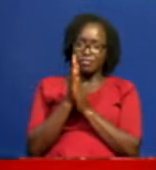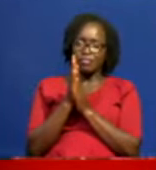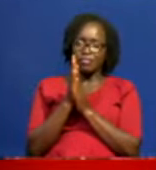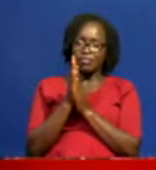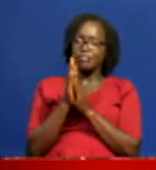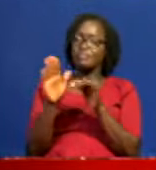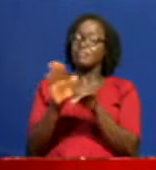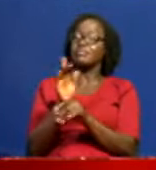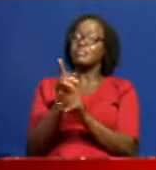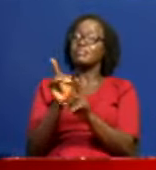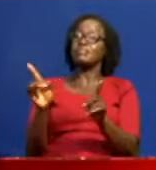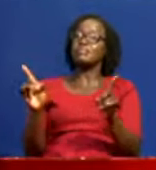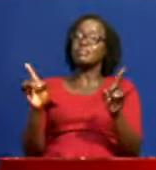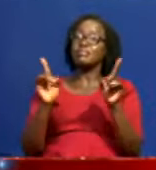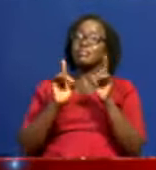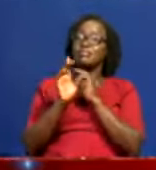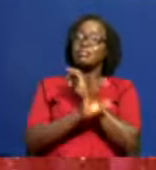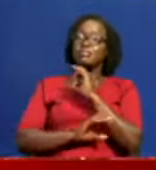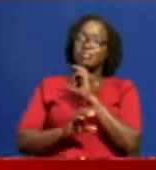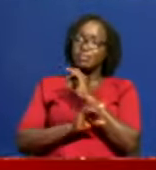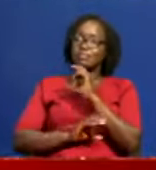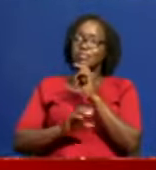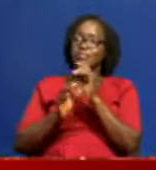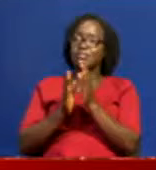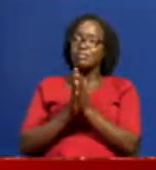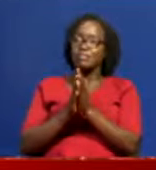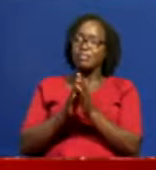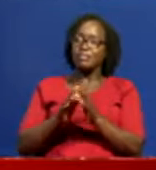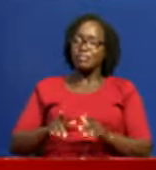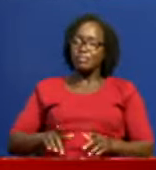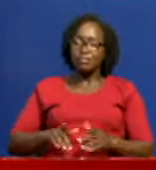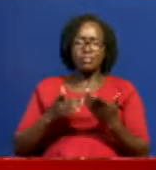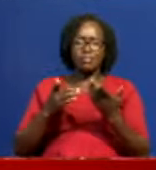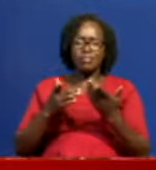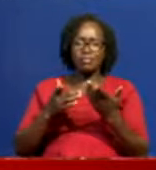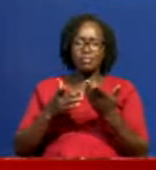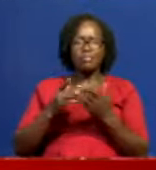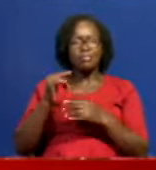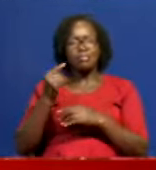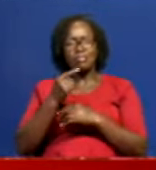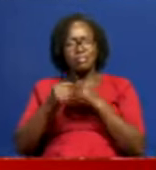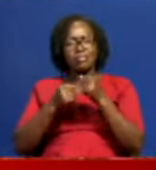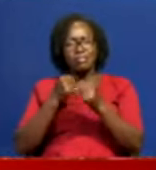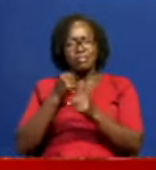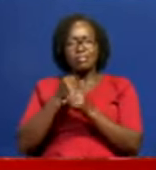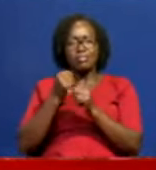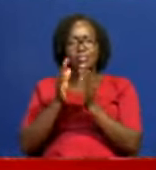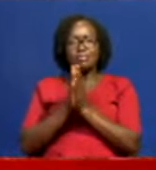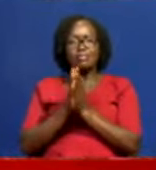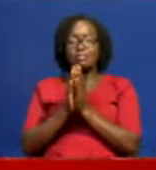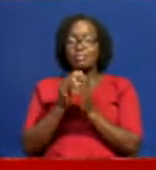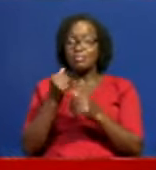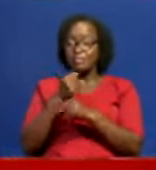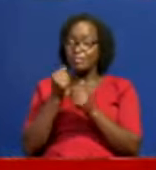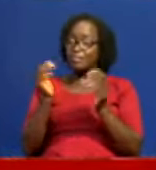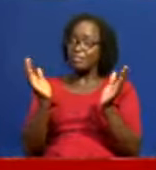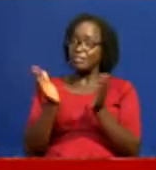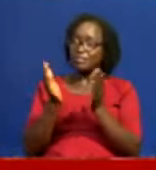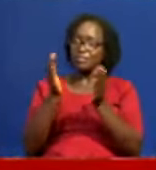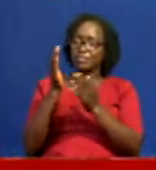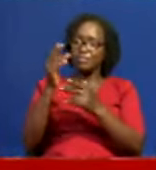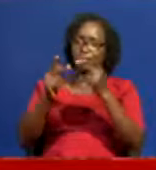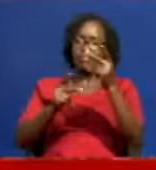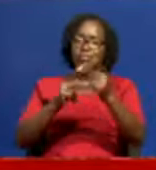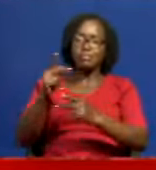Like most of us, our country has lived through an eventful year and made encouraging progress across